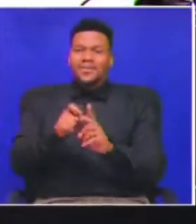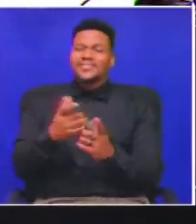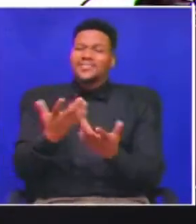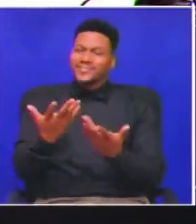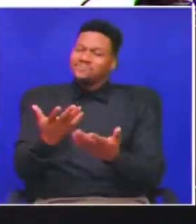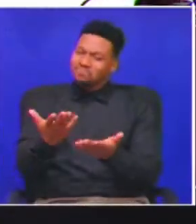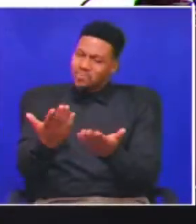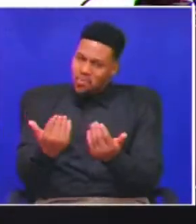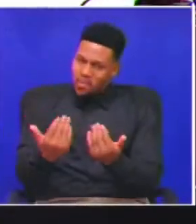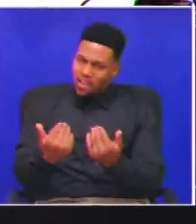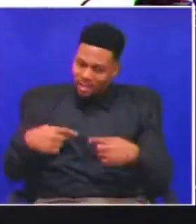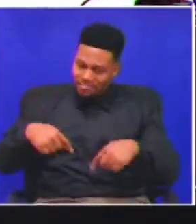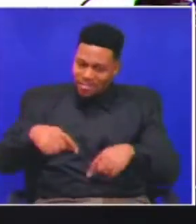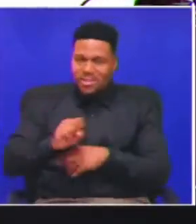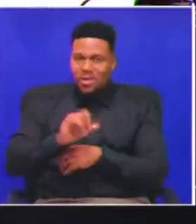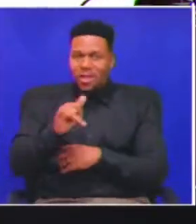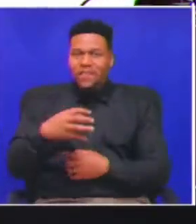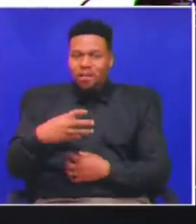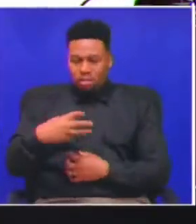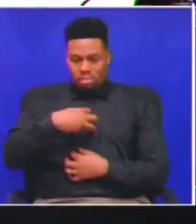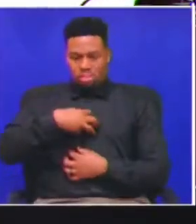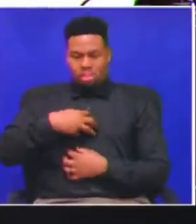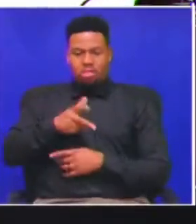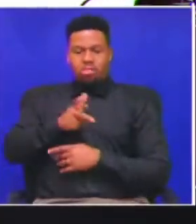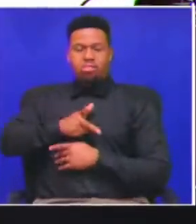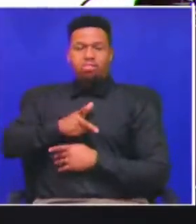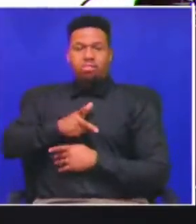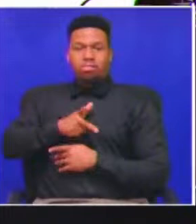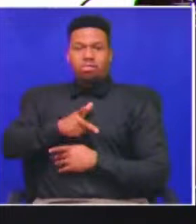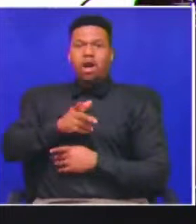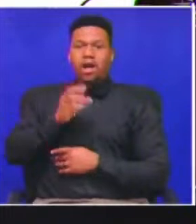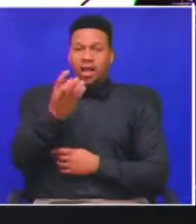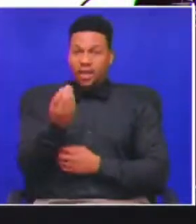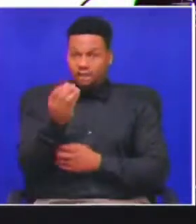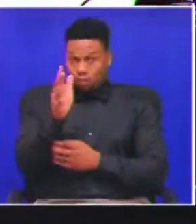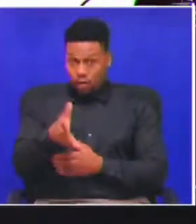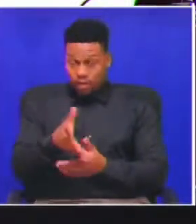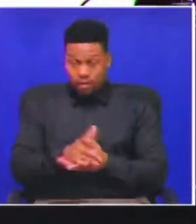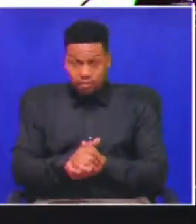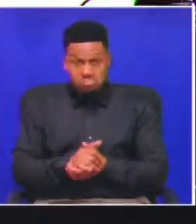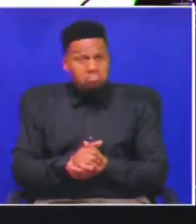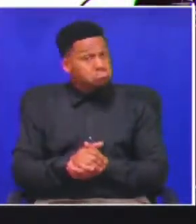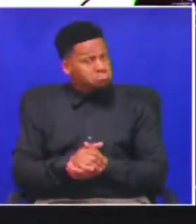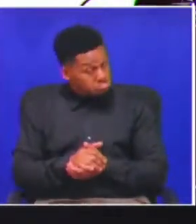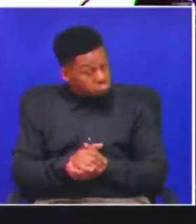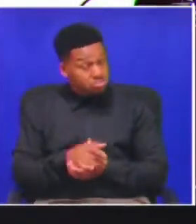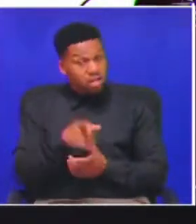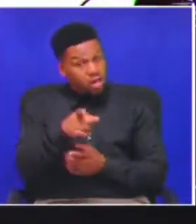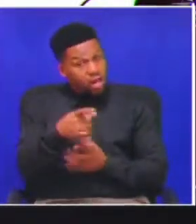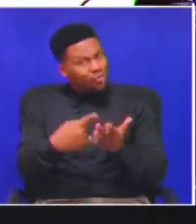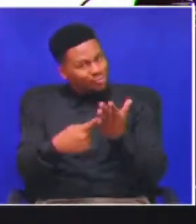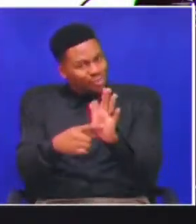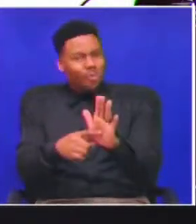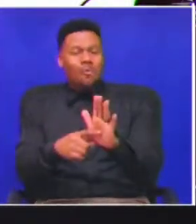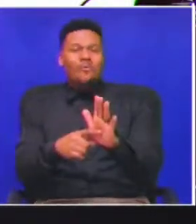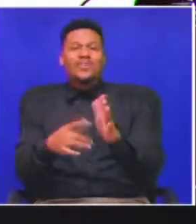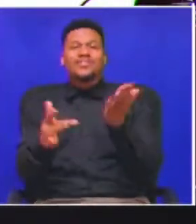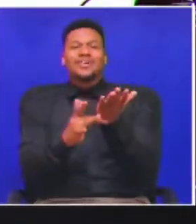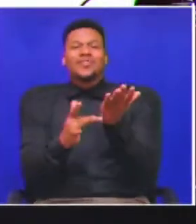cameras. And that, in many ways, is the utilization of technology to make sure